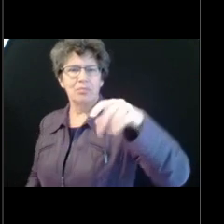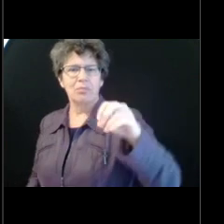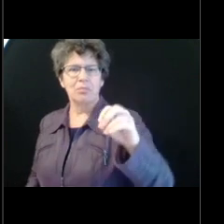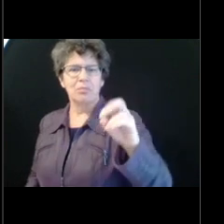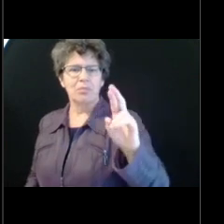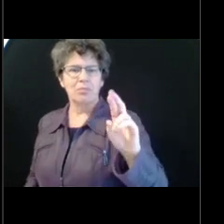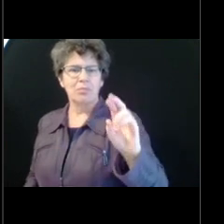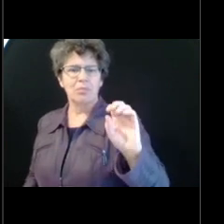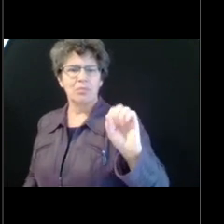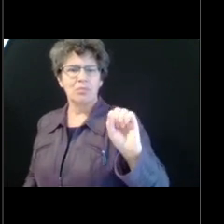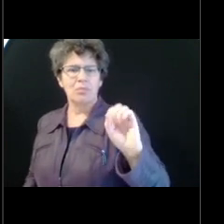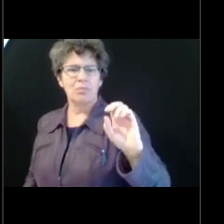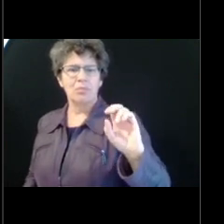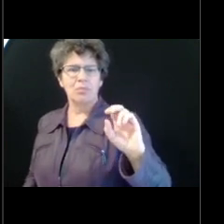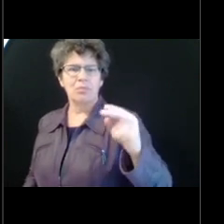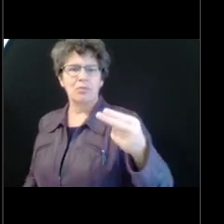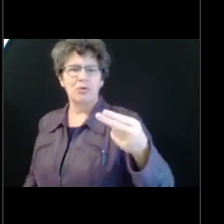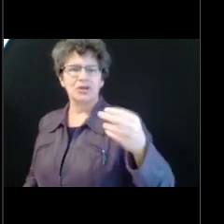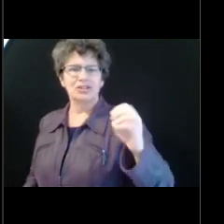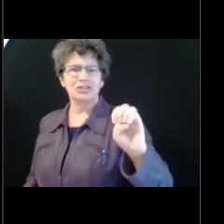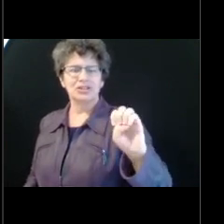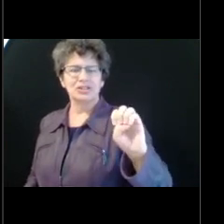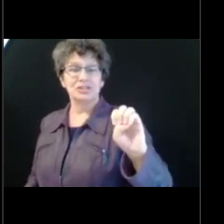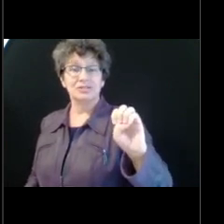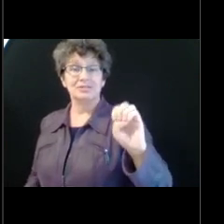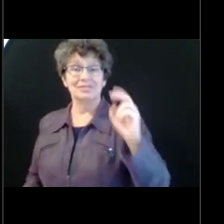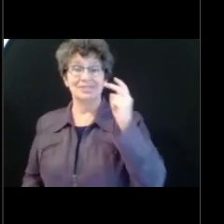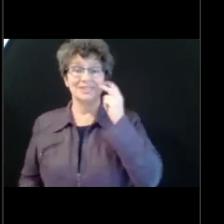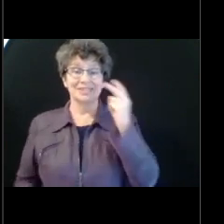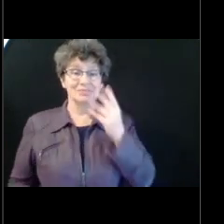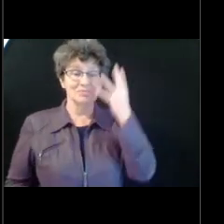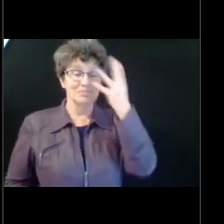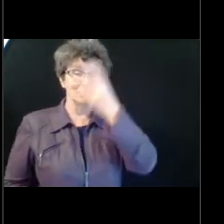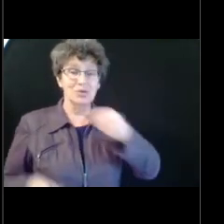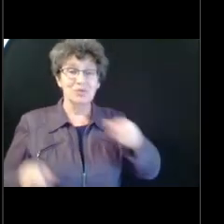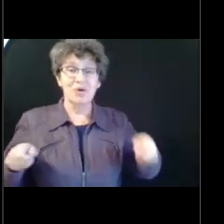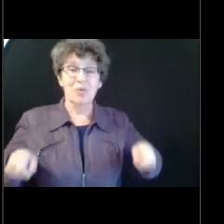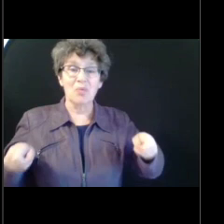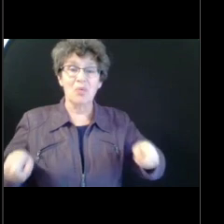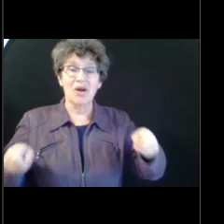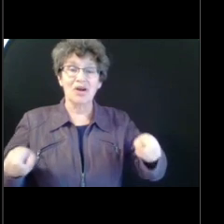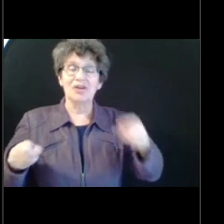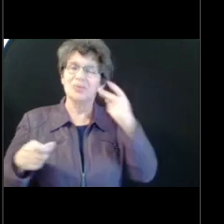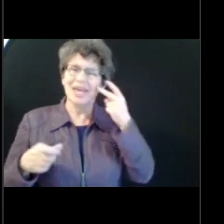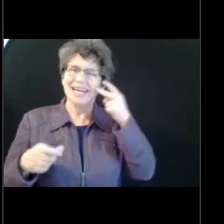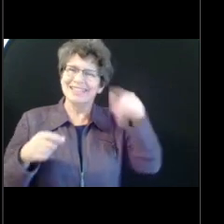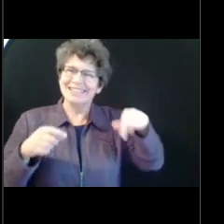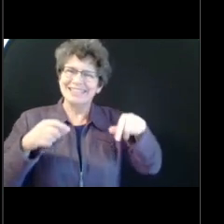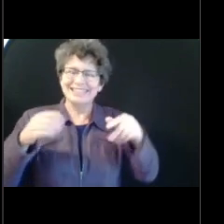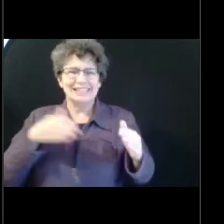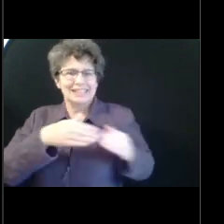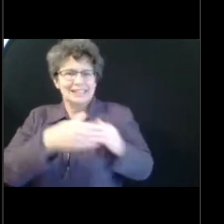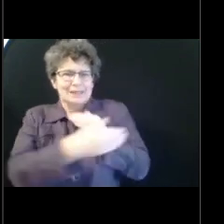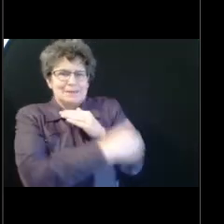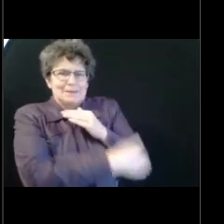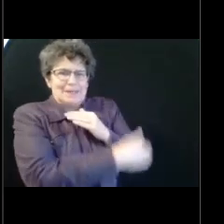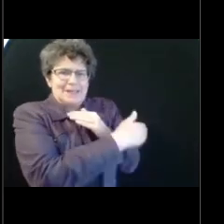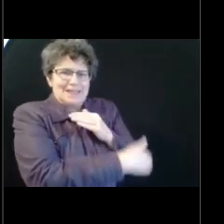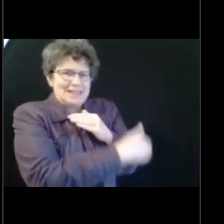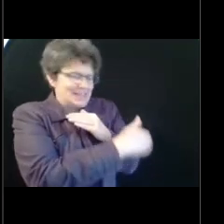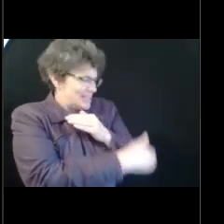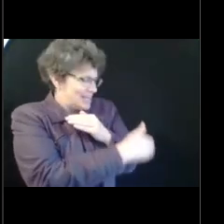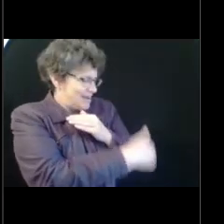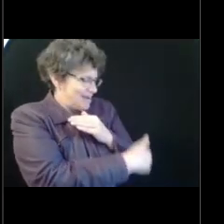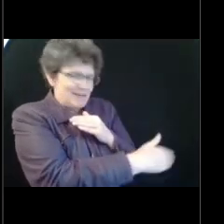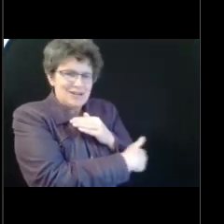elbow, there is the best looking walker I have ever seen. It comes out like a triangle, and it